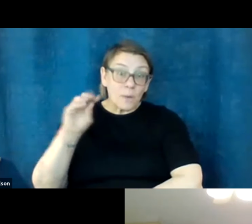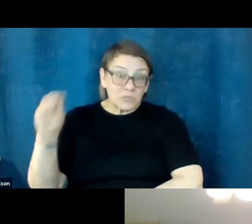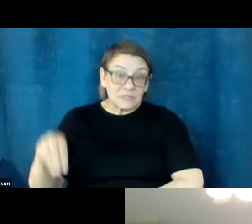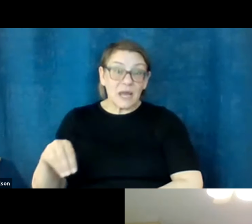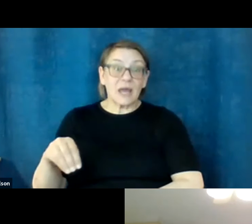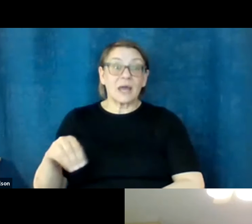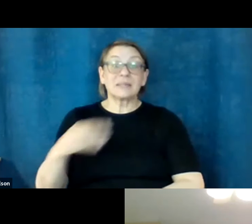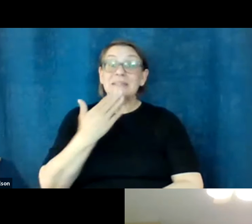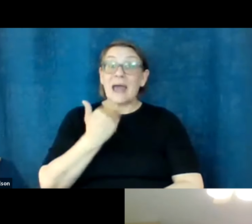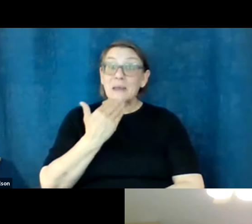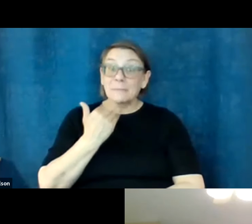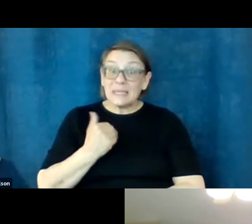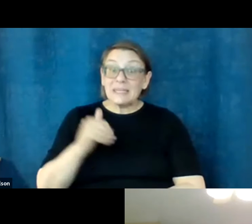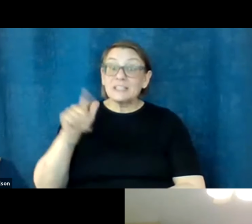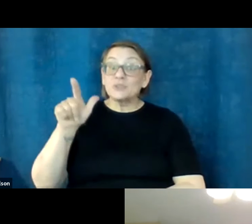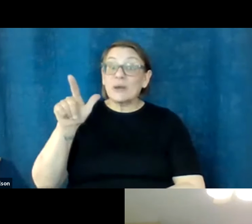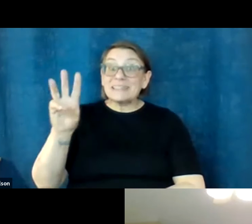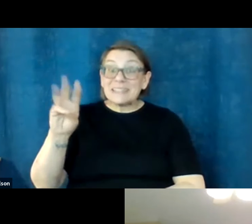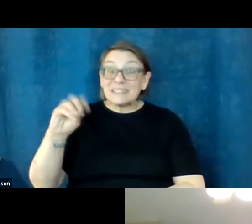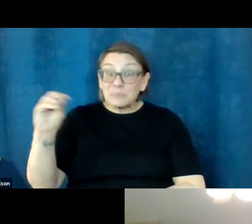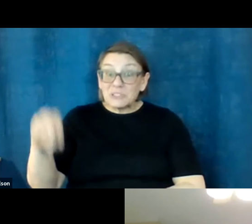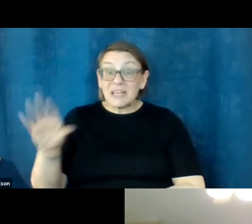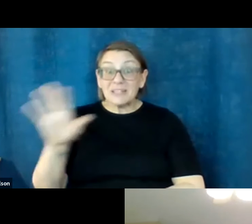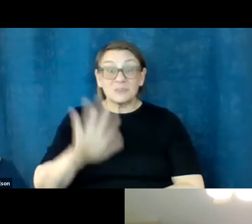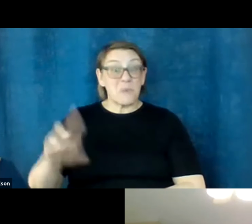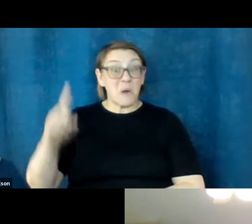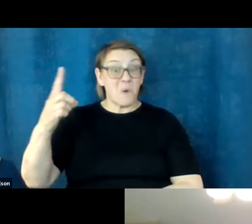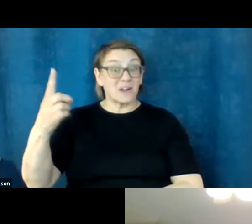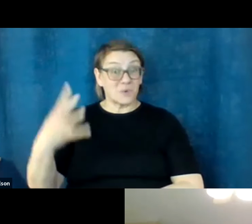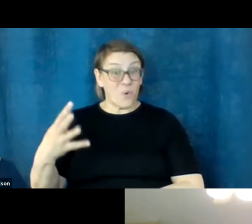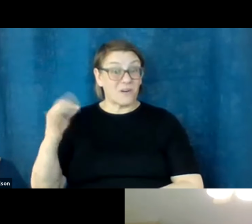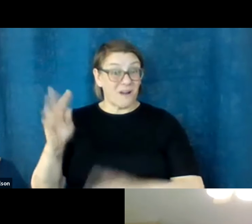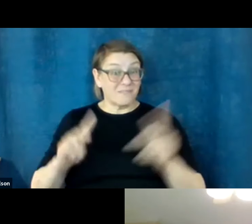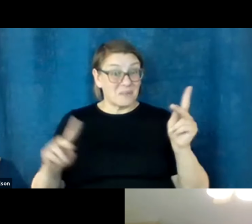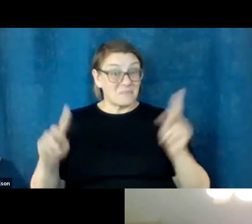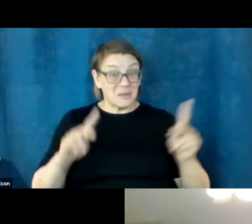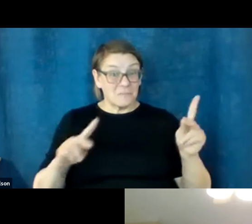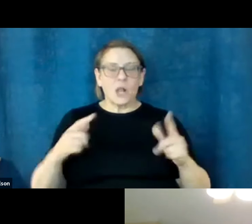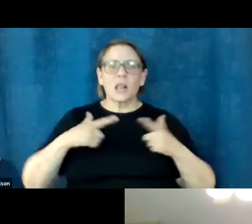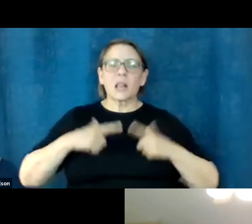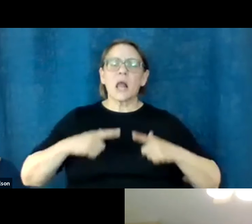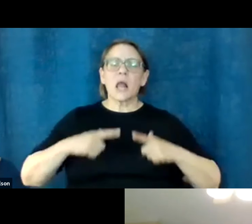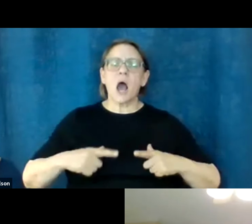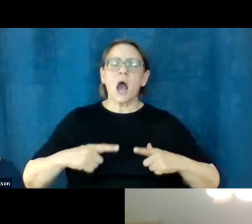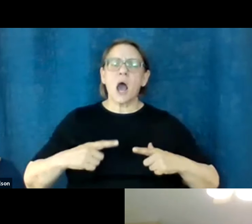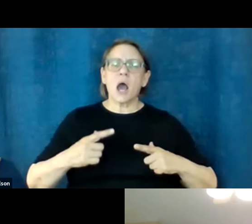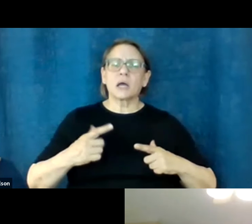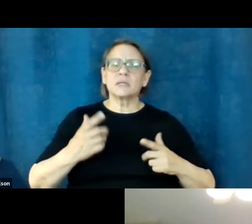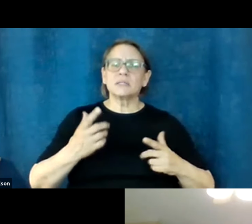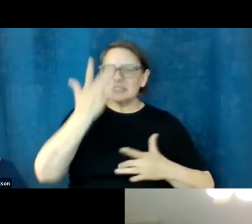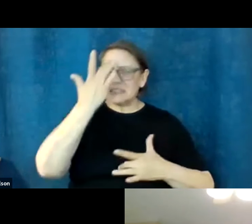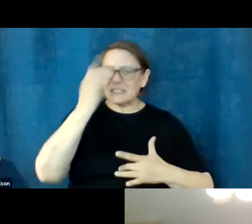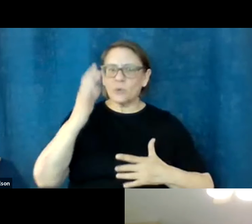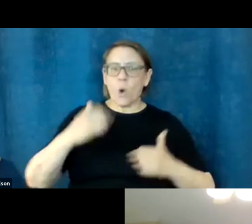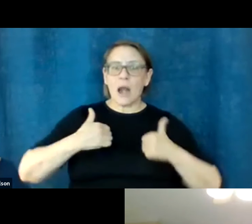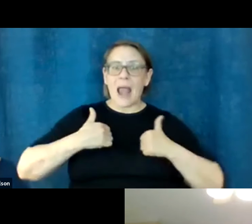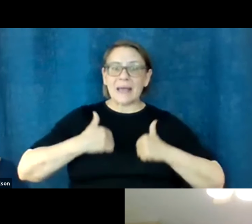diabetes, 26. So about a quarter of the sample size, lung disease and asthma, 22%,